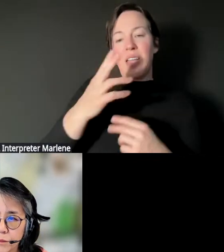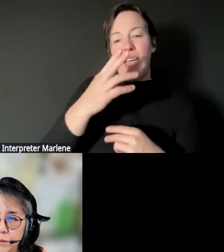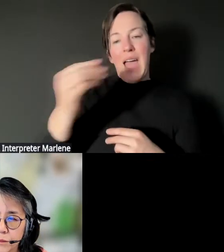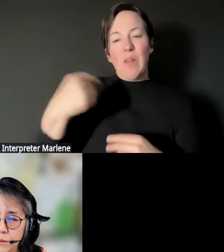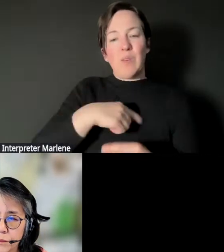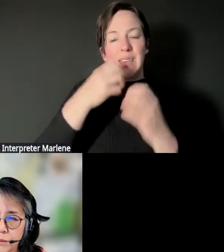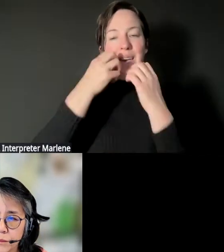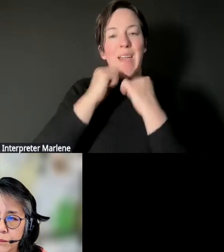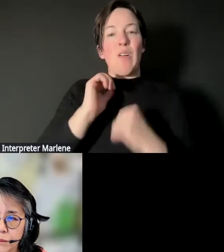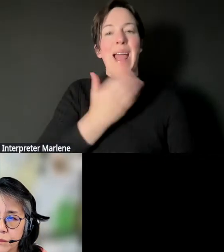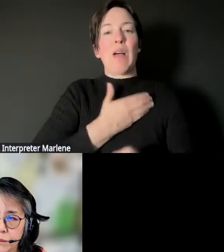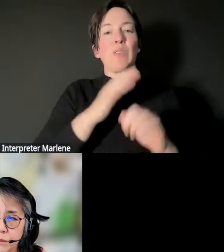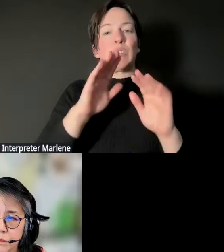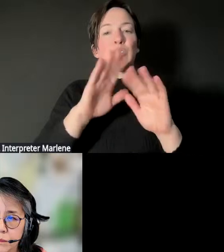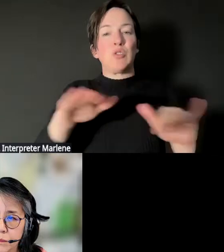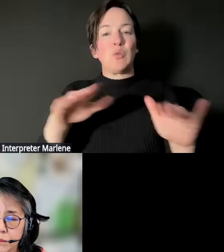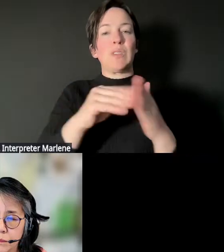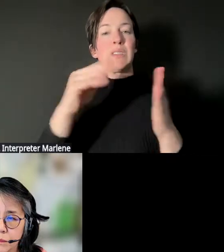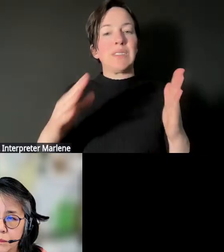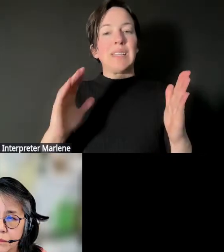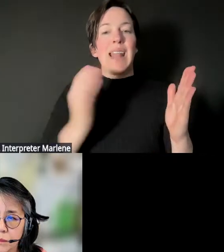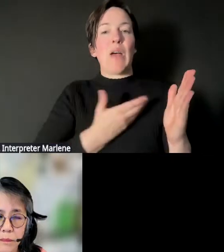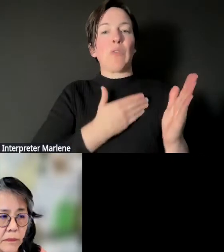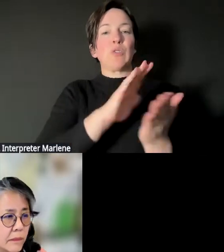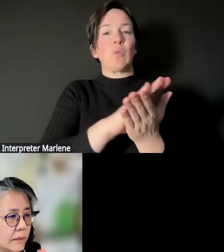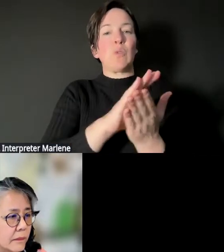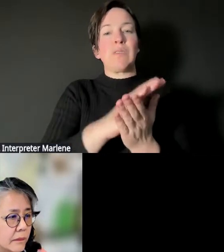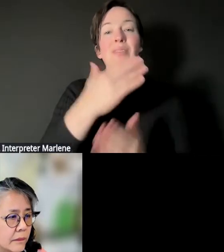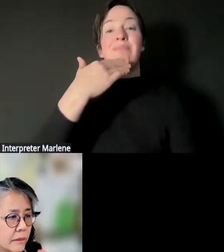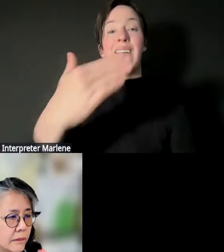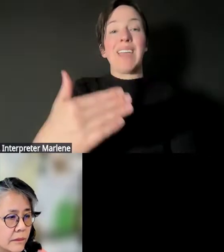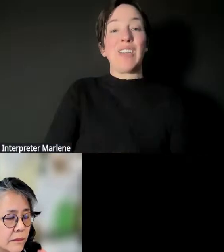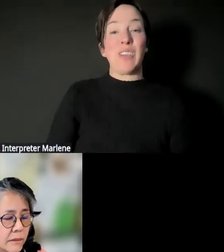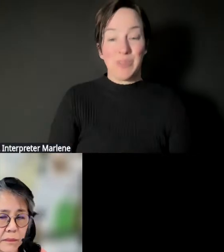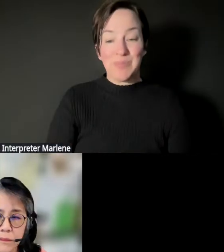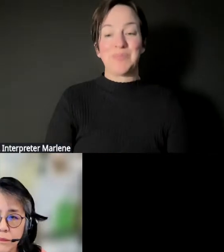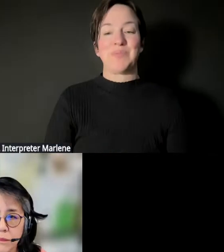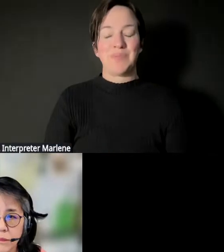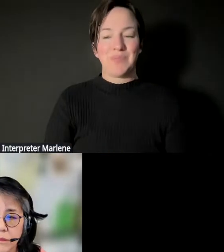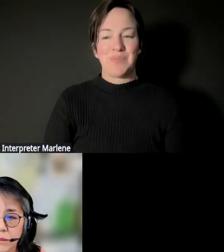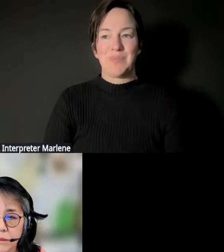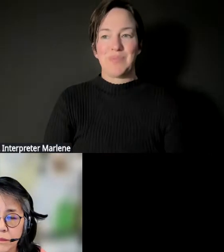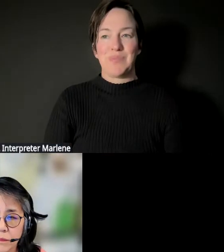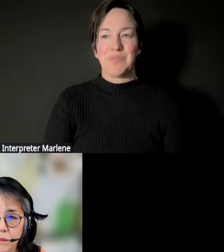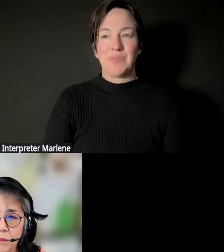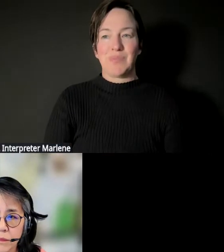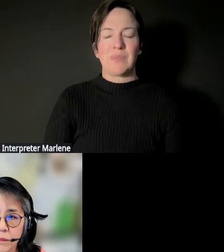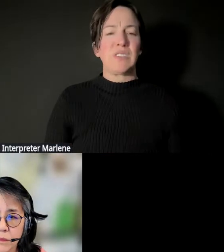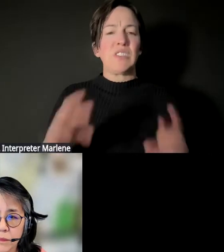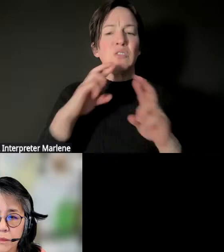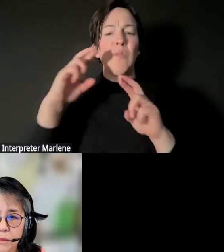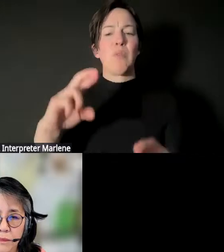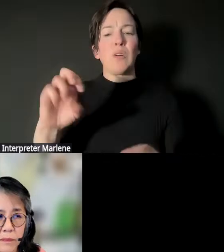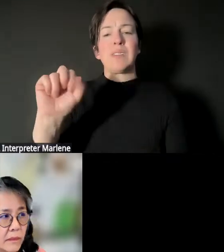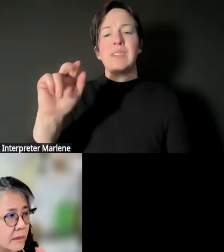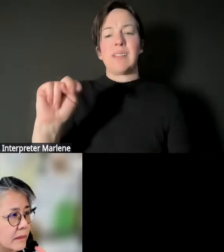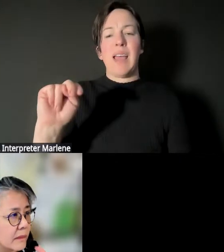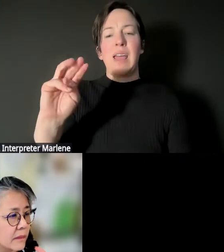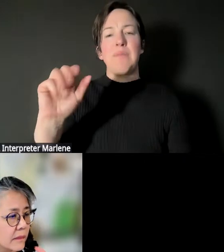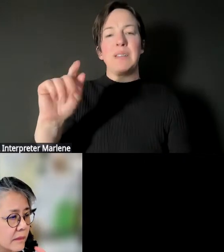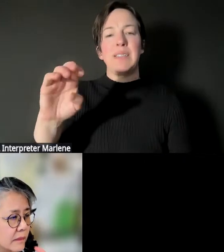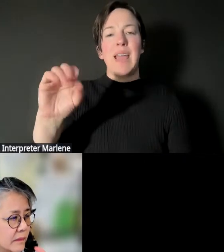our students and our schools. Thank you. Good evening. Thank you. Report of the San Mateo Adult School